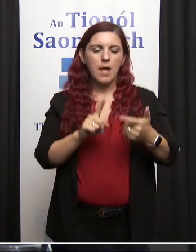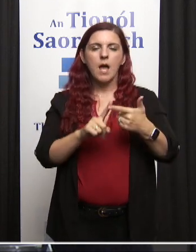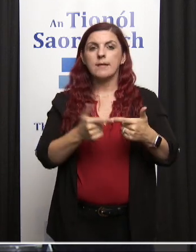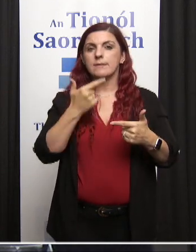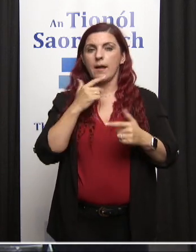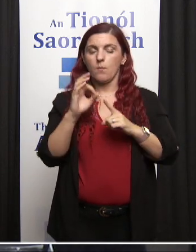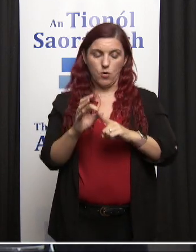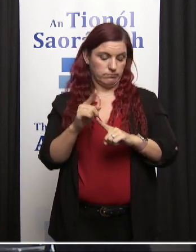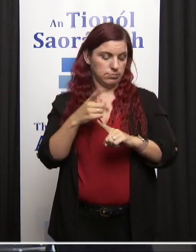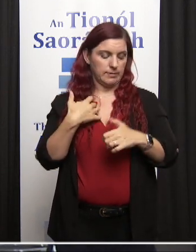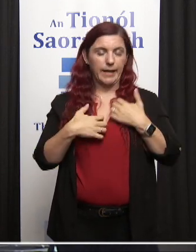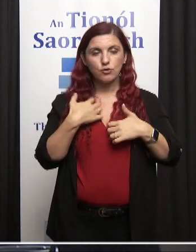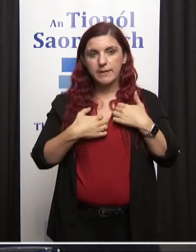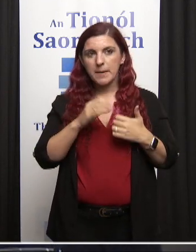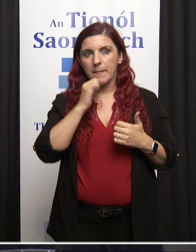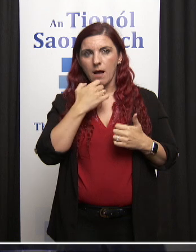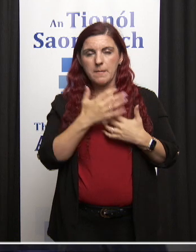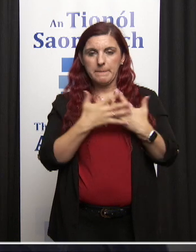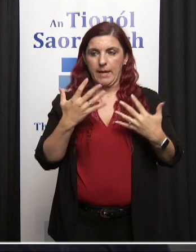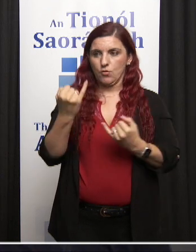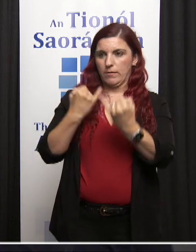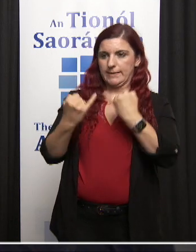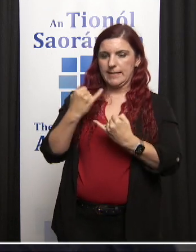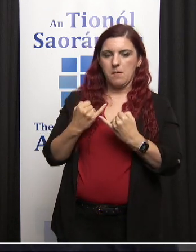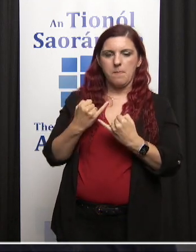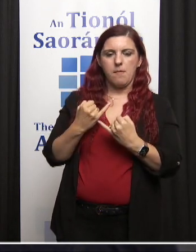is a really interesting one, because the big criticism of